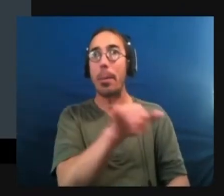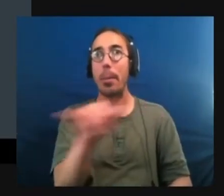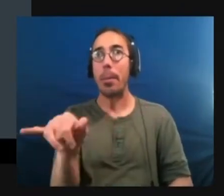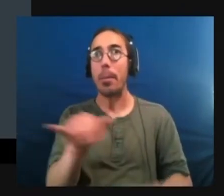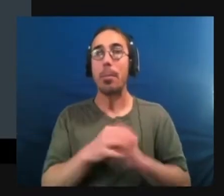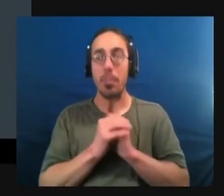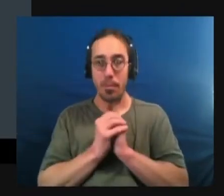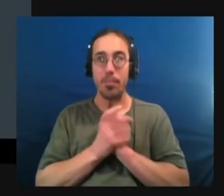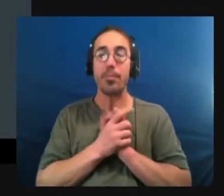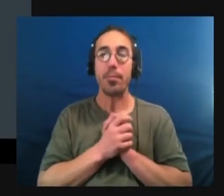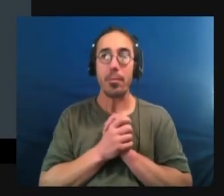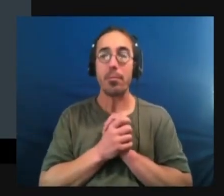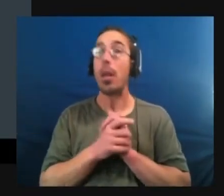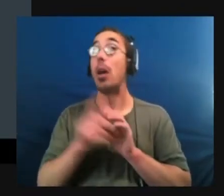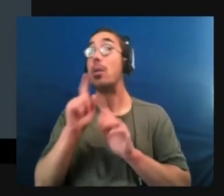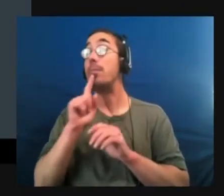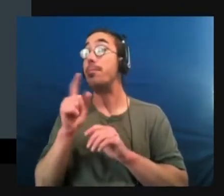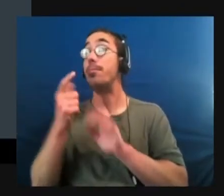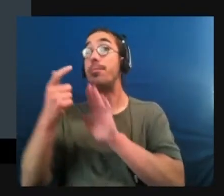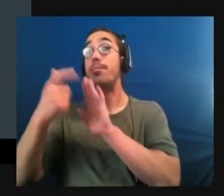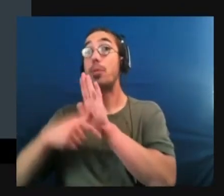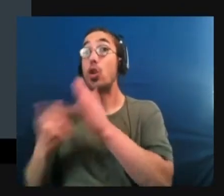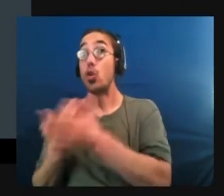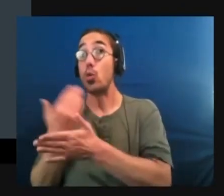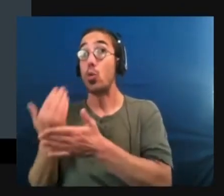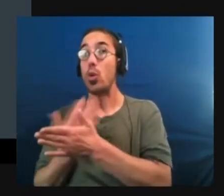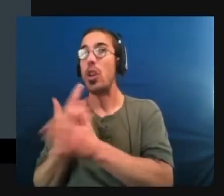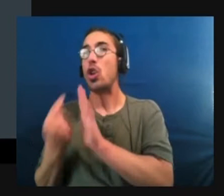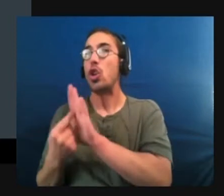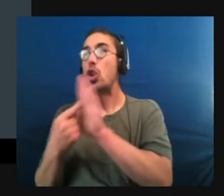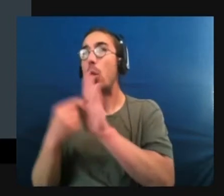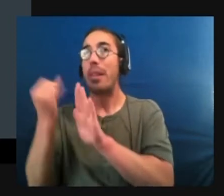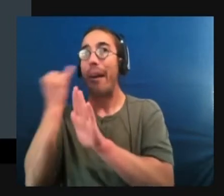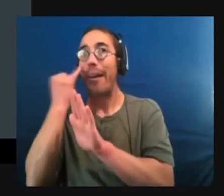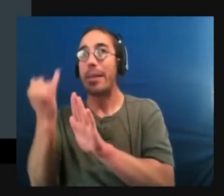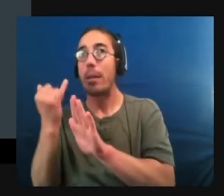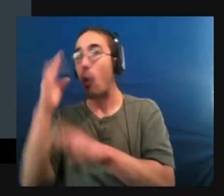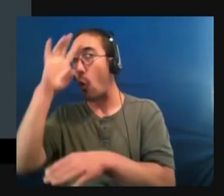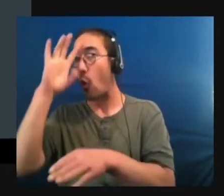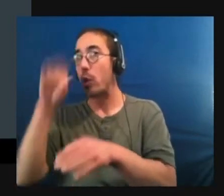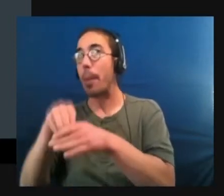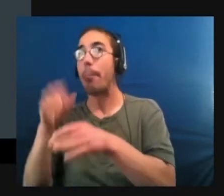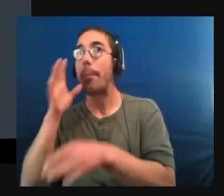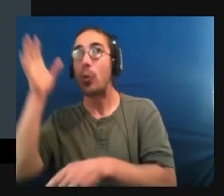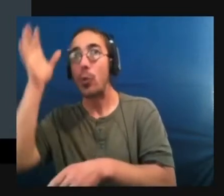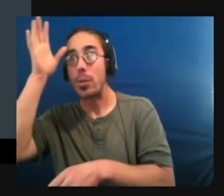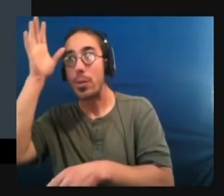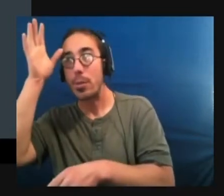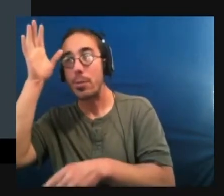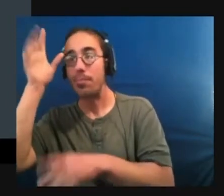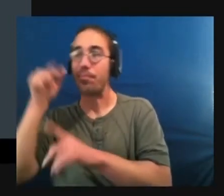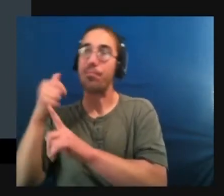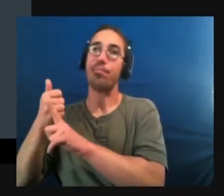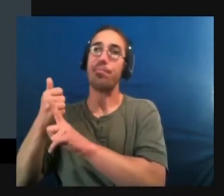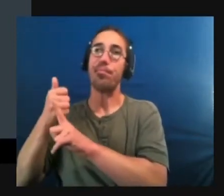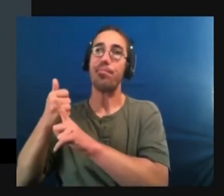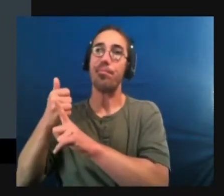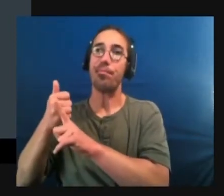consistently reinforces the idea that autism parenting is a